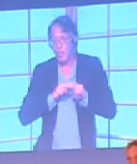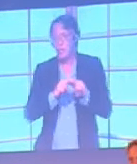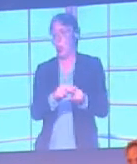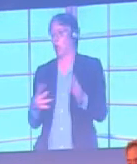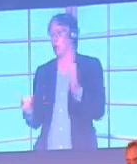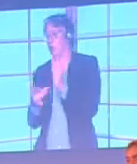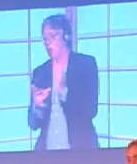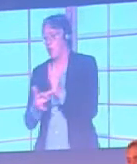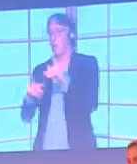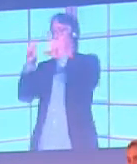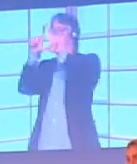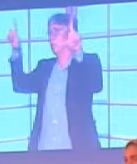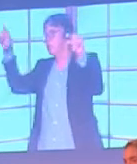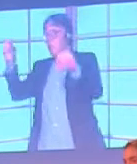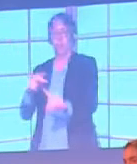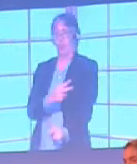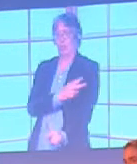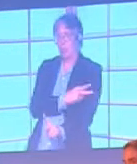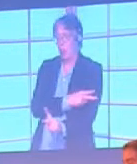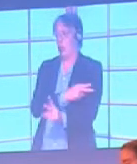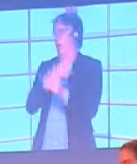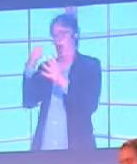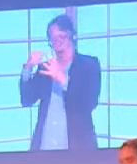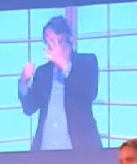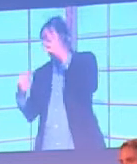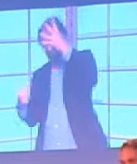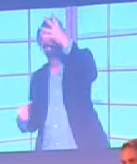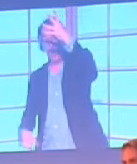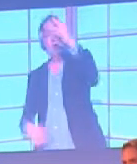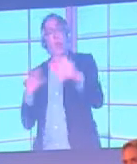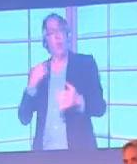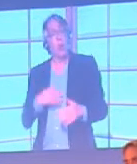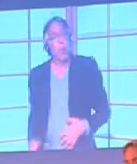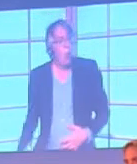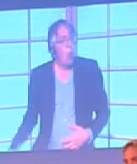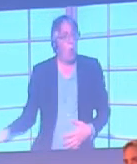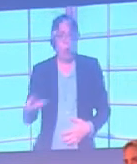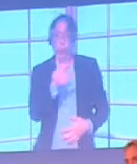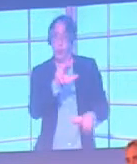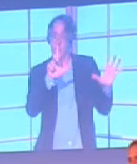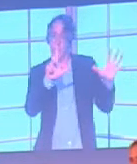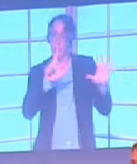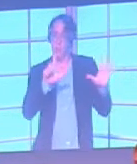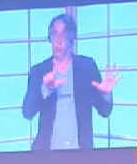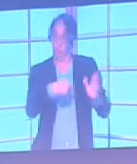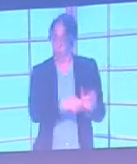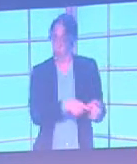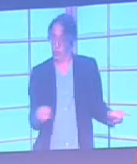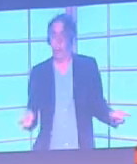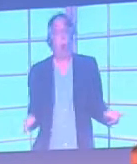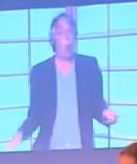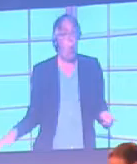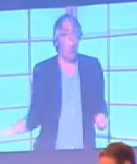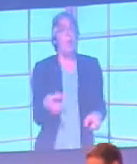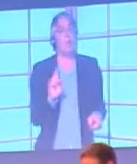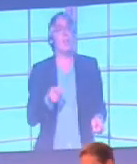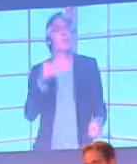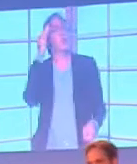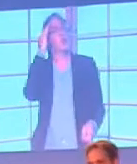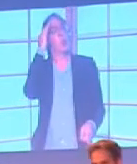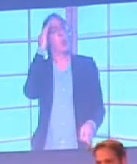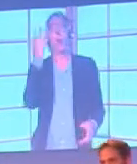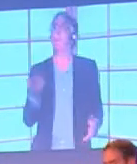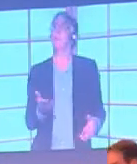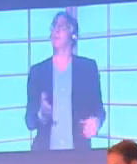signage, security, and the list goes on. We want all operational projects to have an implication in what we mean